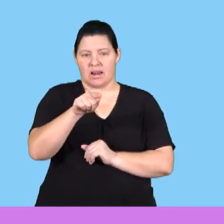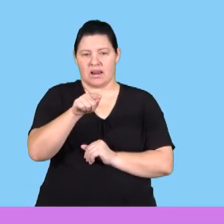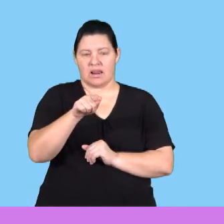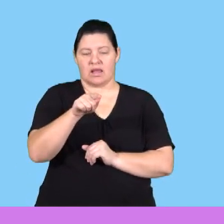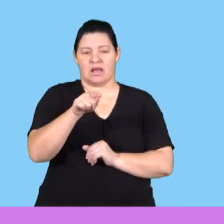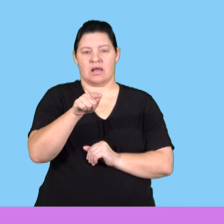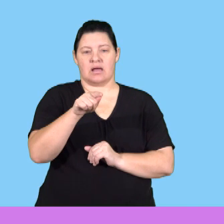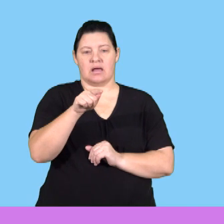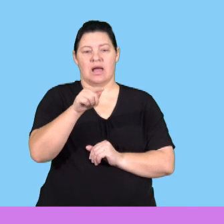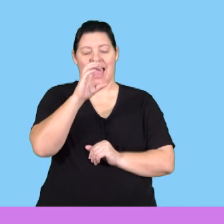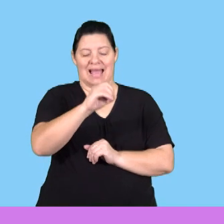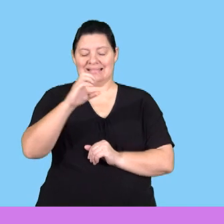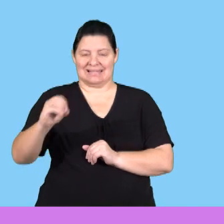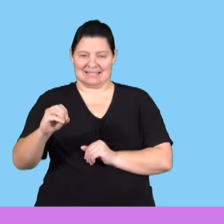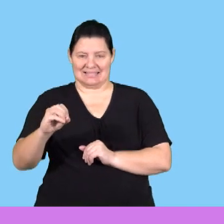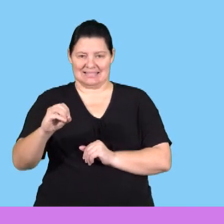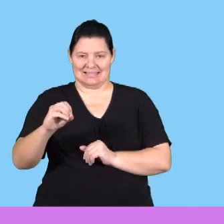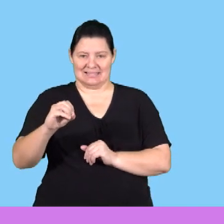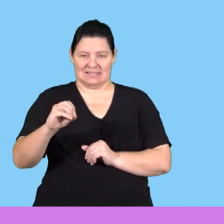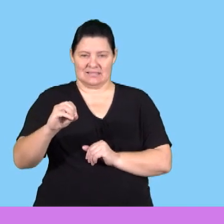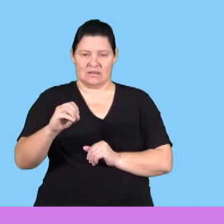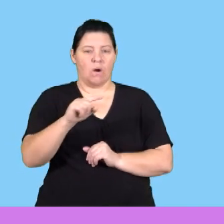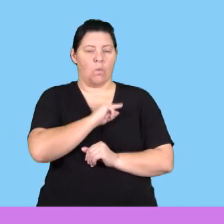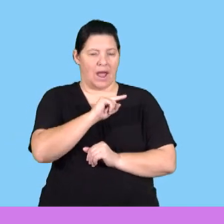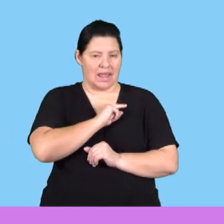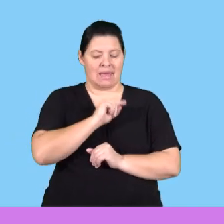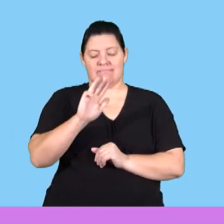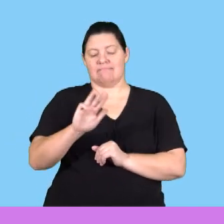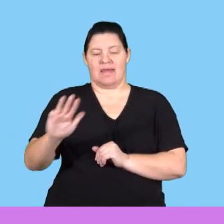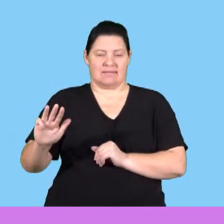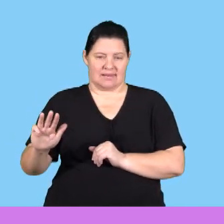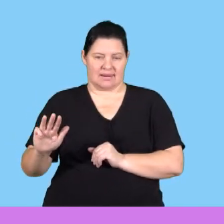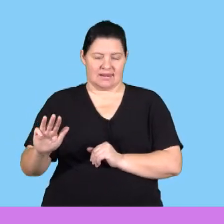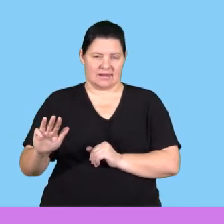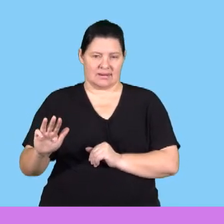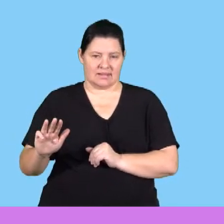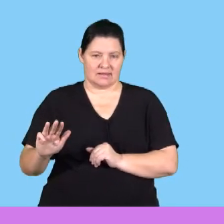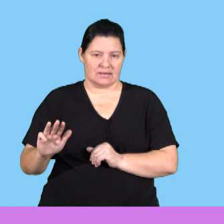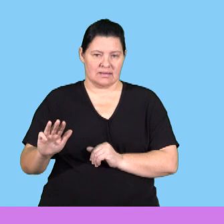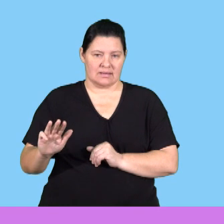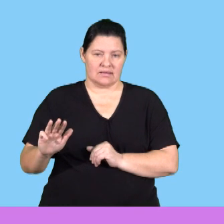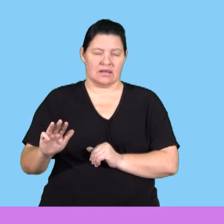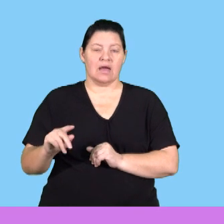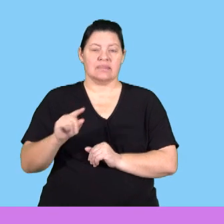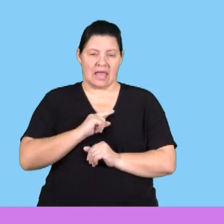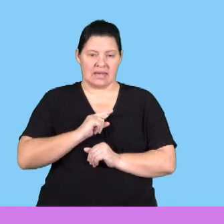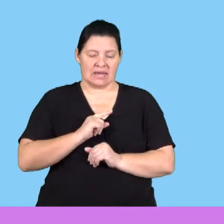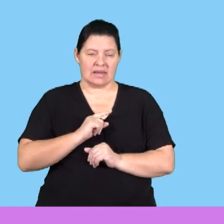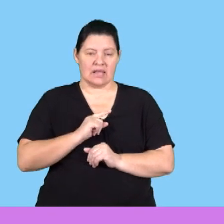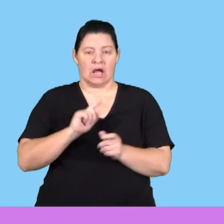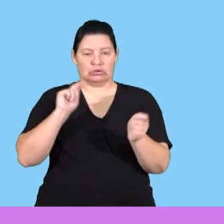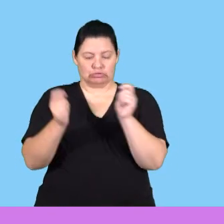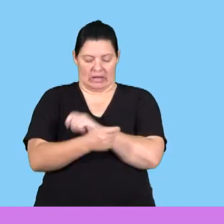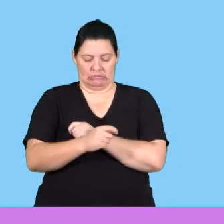all, will be 100, will be rounded off to 100 because it's 99. So when we round it off and then